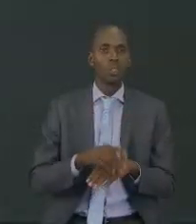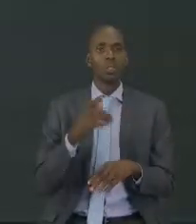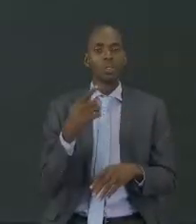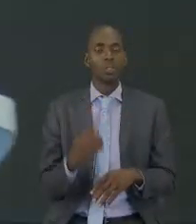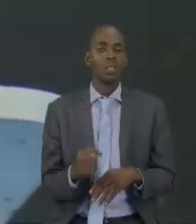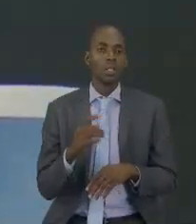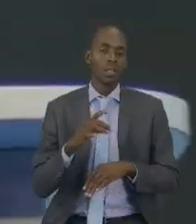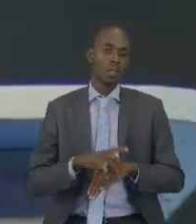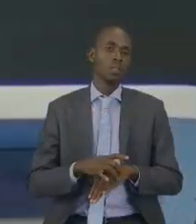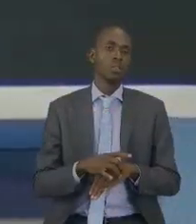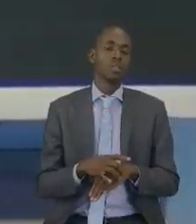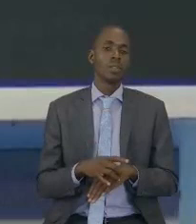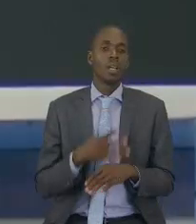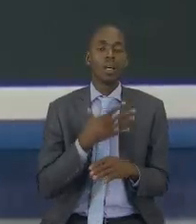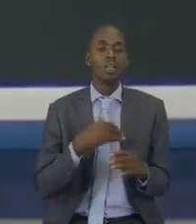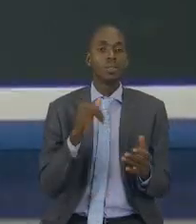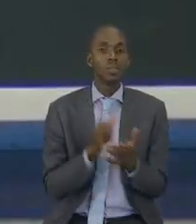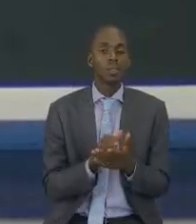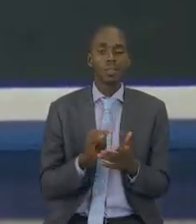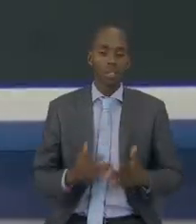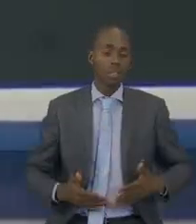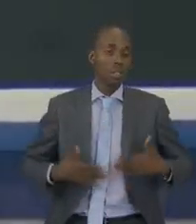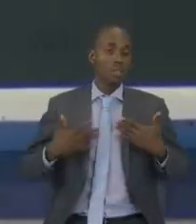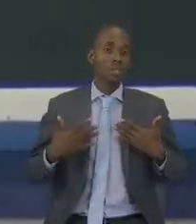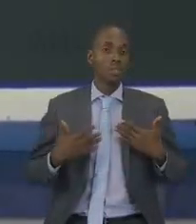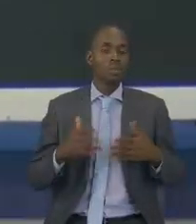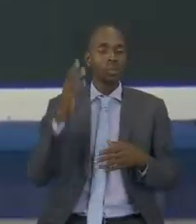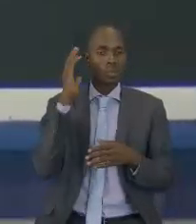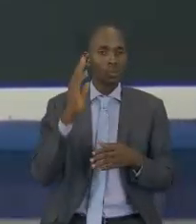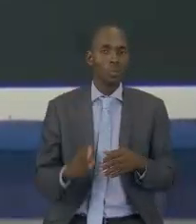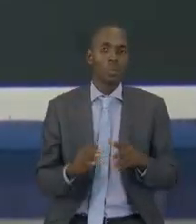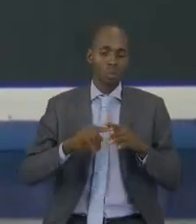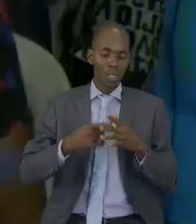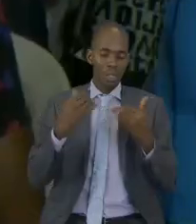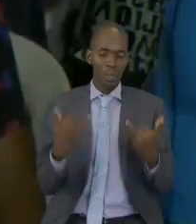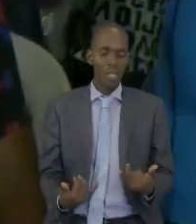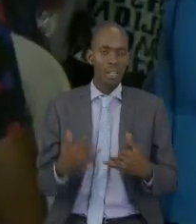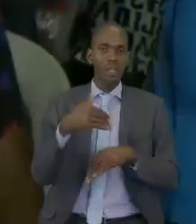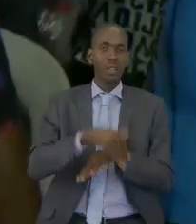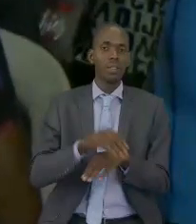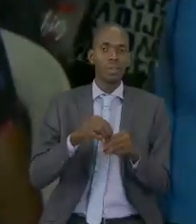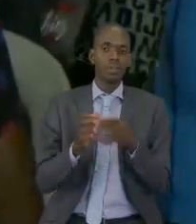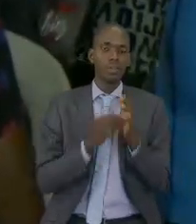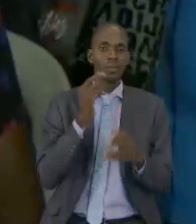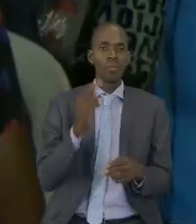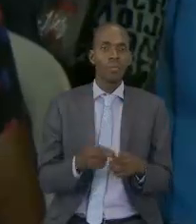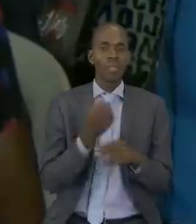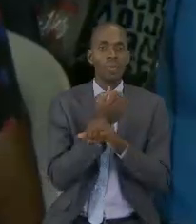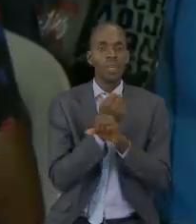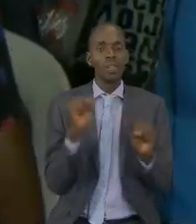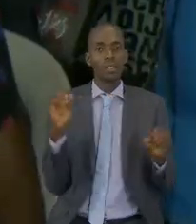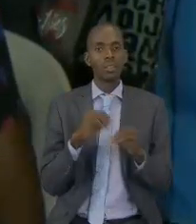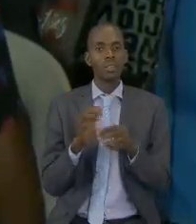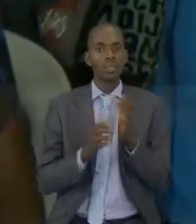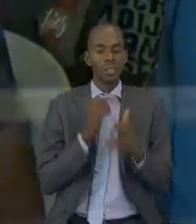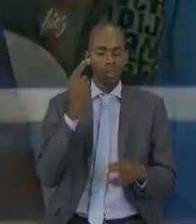the earth. And that life will begin tonight. Salvation